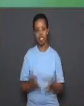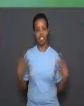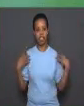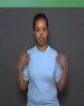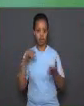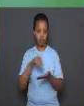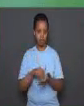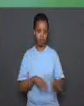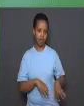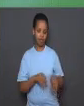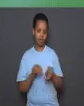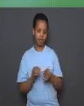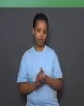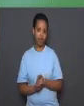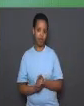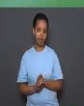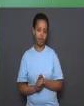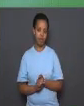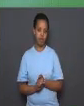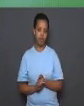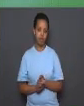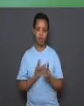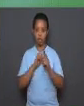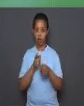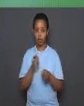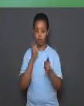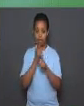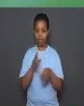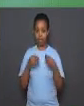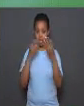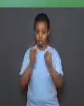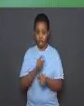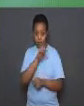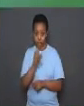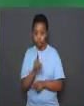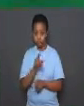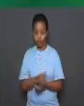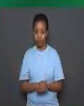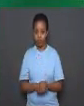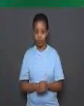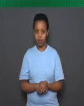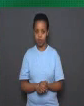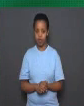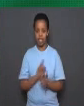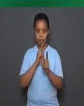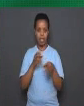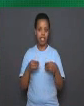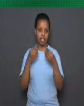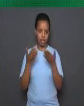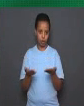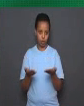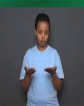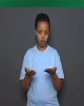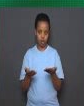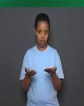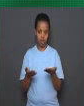Hello again, students. Were you able to answer the question? If you answered